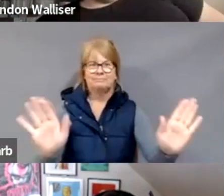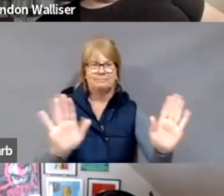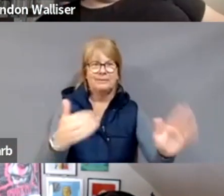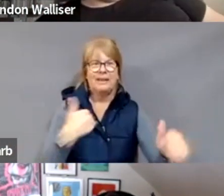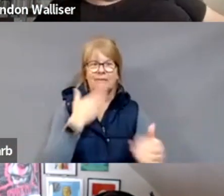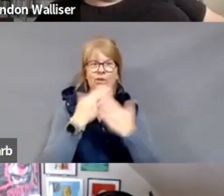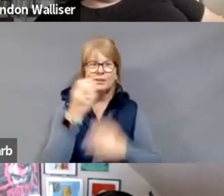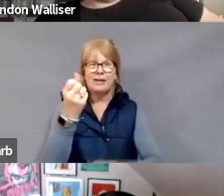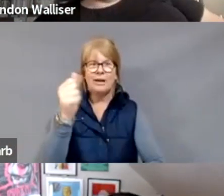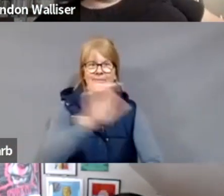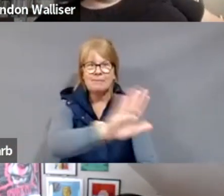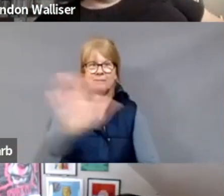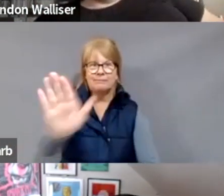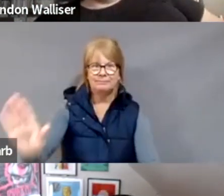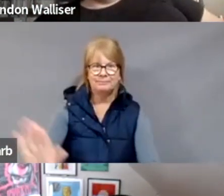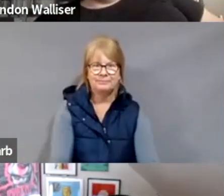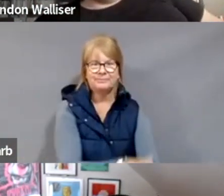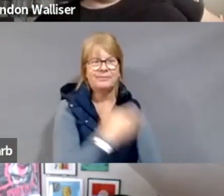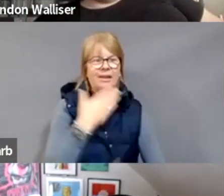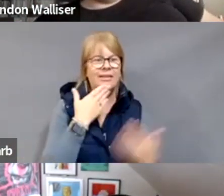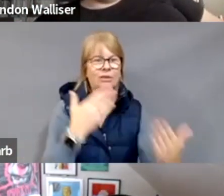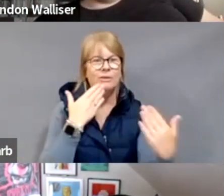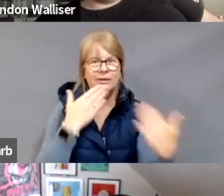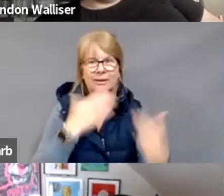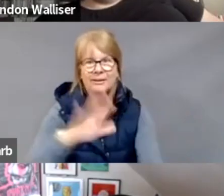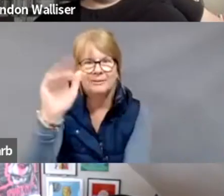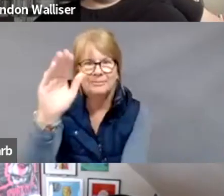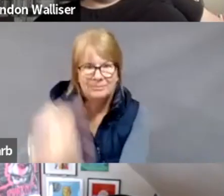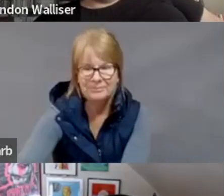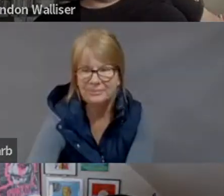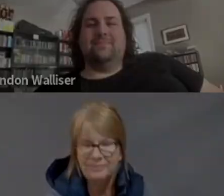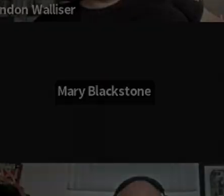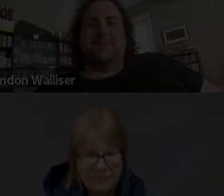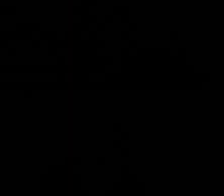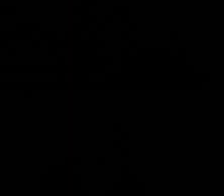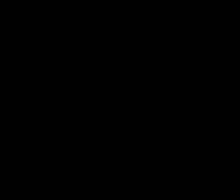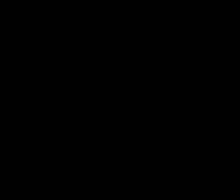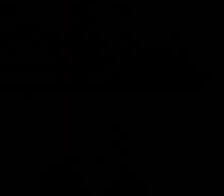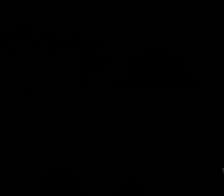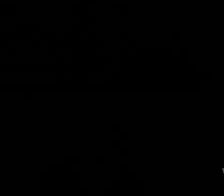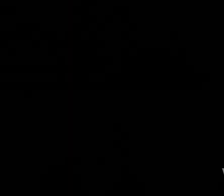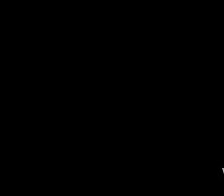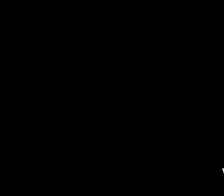everyone. Have a good Saturday. Thank you. Ciao for now. Thank you. Thank you. Bye. Bye.